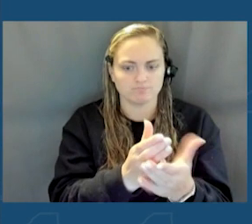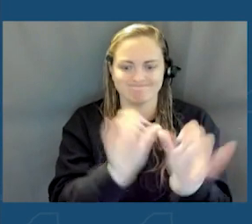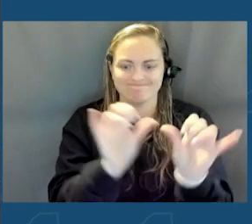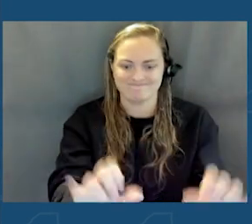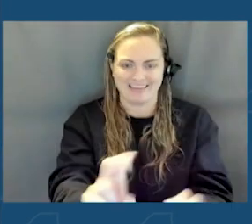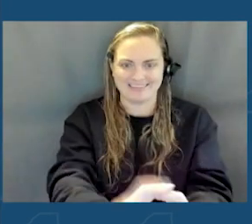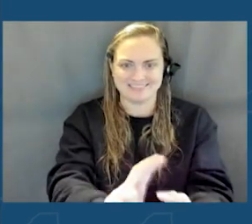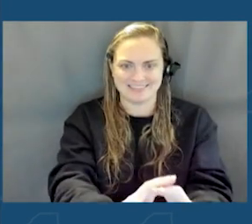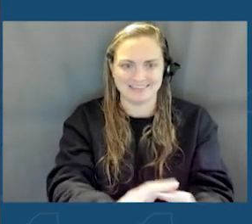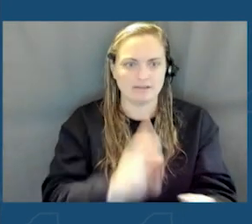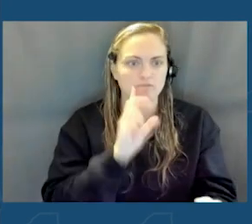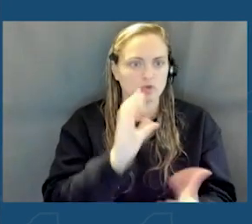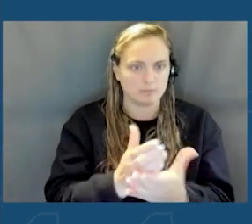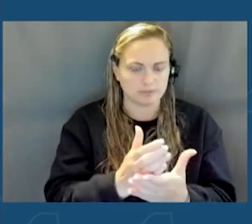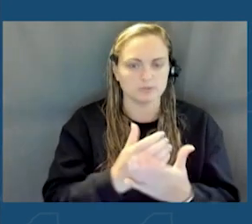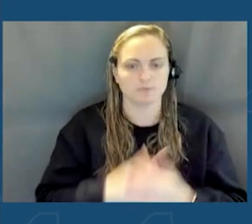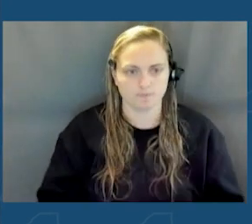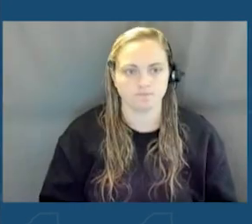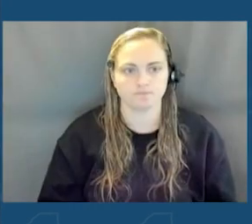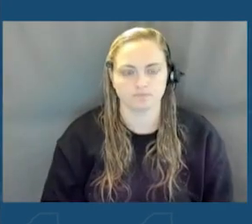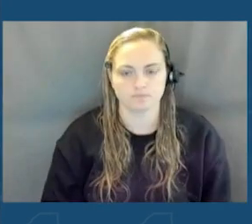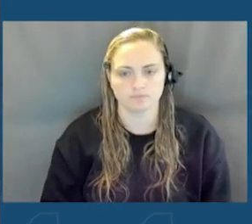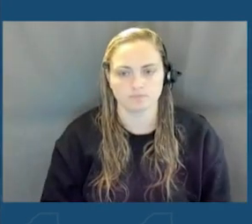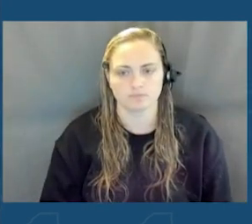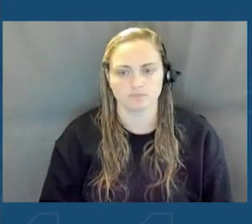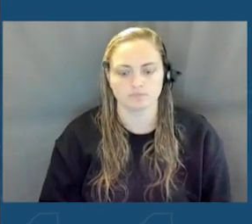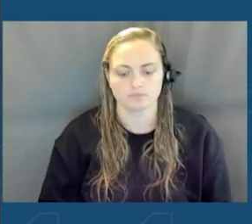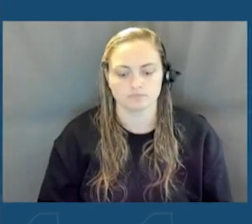during the bill signing photos.